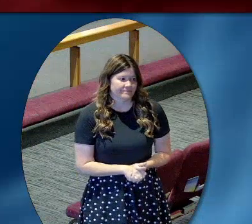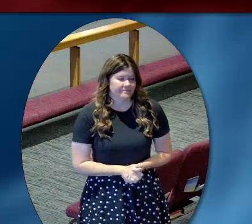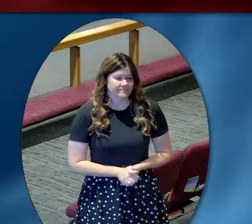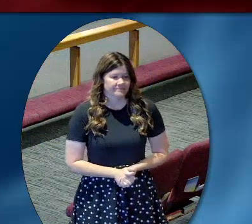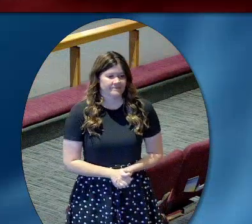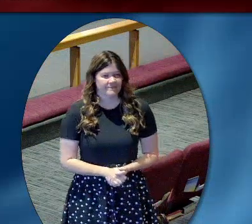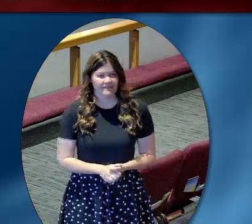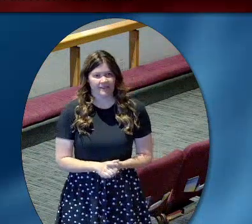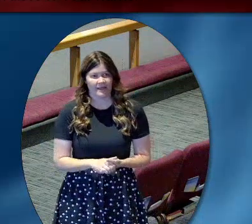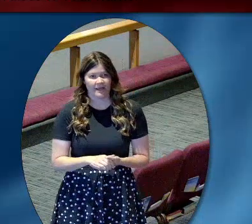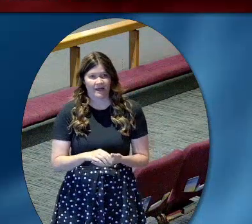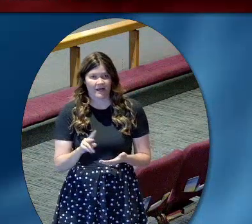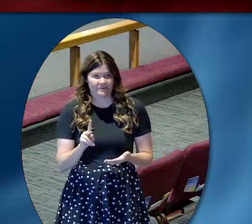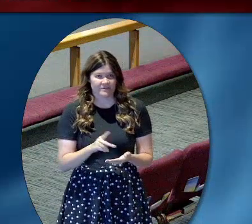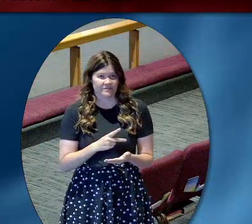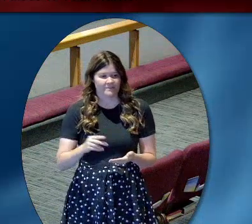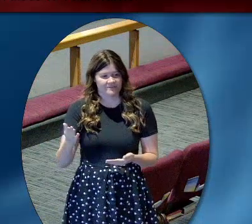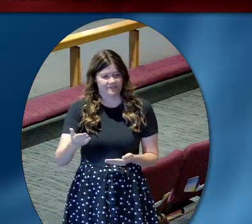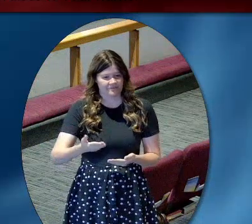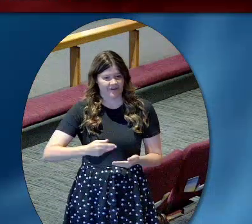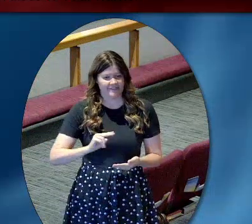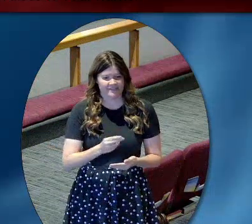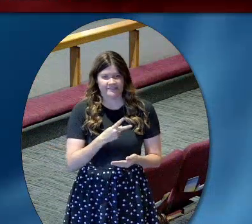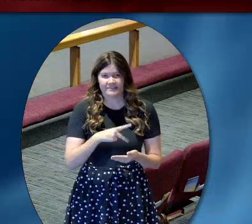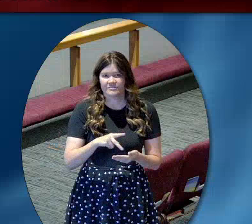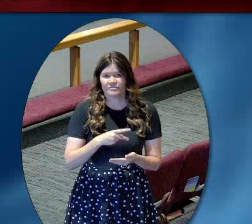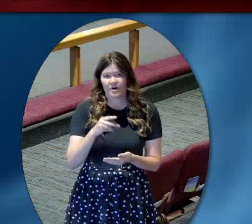The psalmist invites us in Psalm 66.